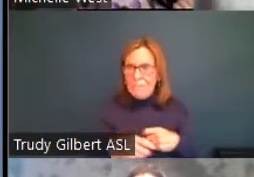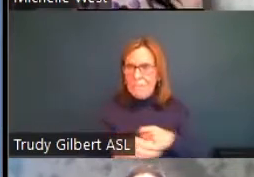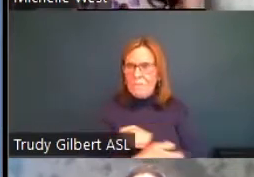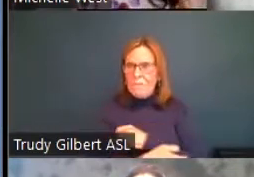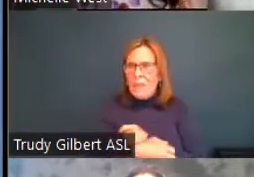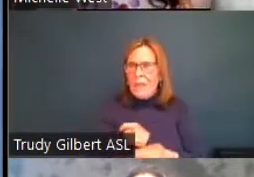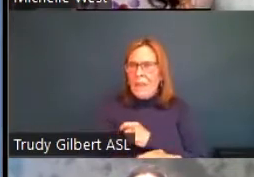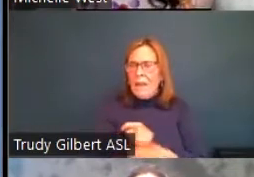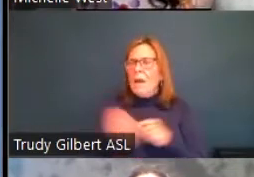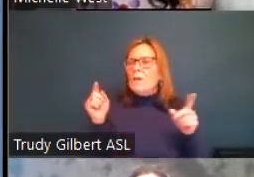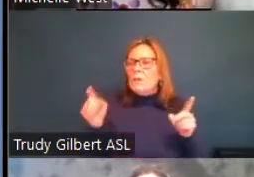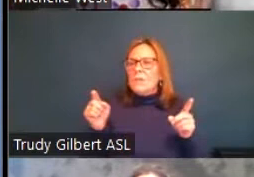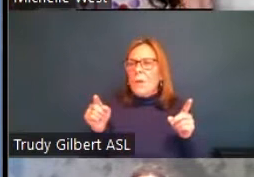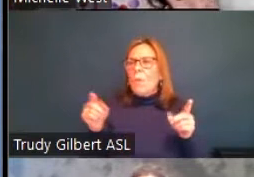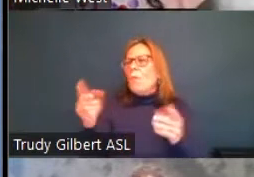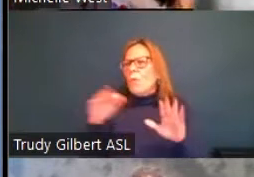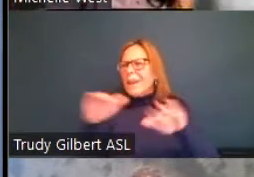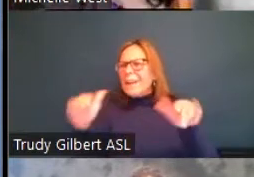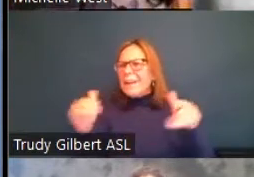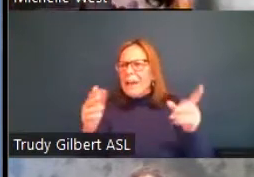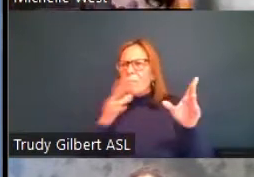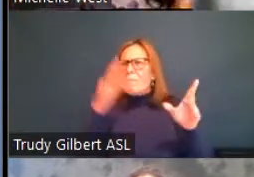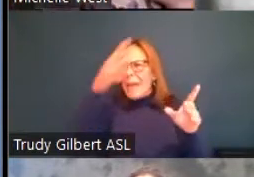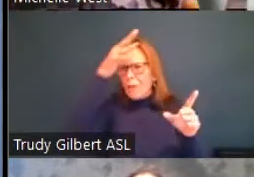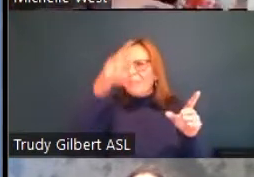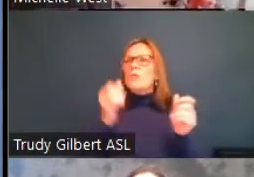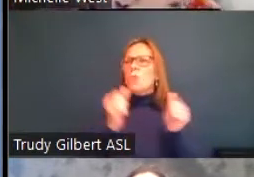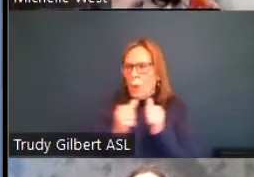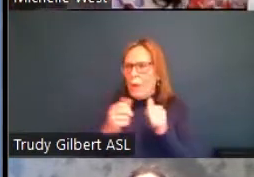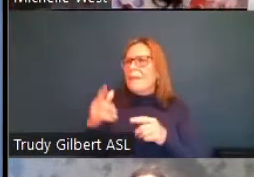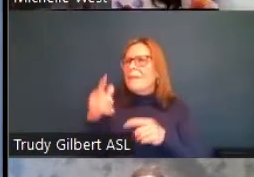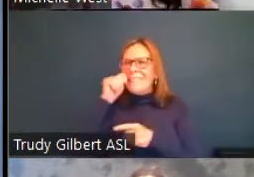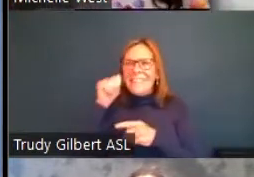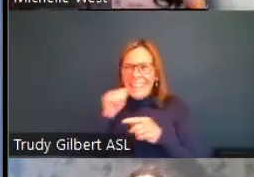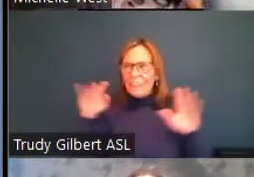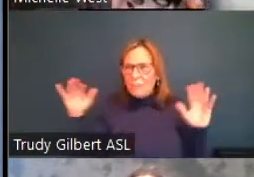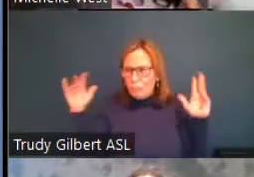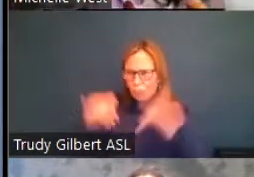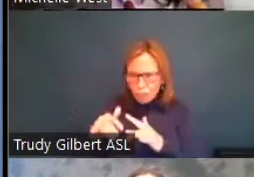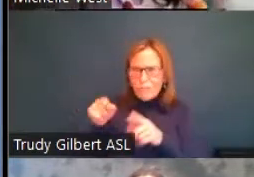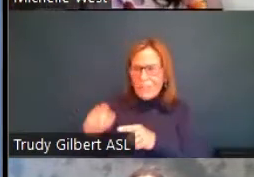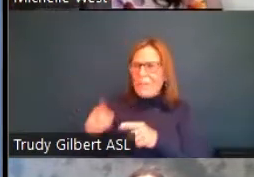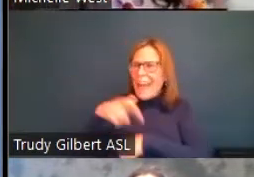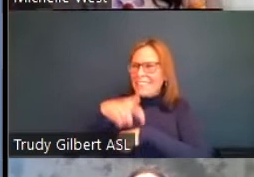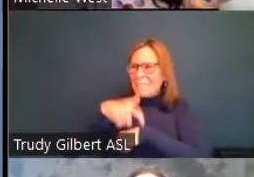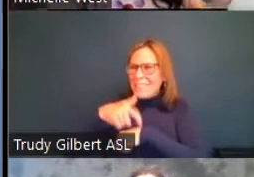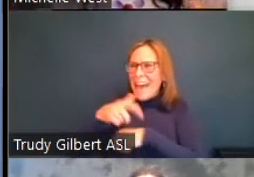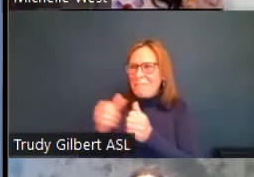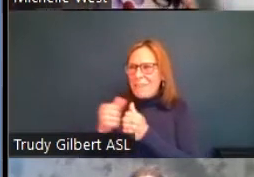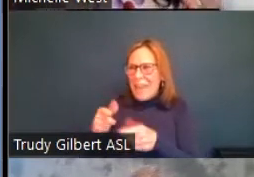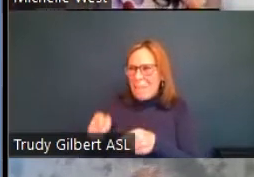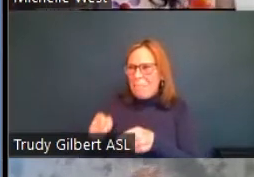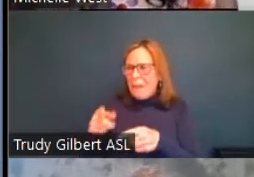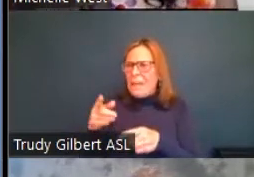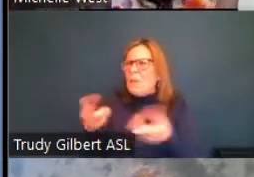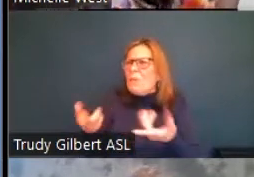teens. And then we had a time just for the teens, so we didn't have any hovering. And so we had that event, and